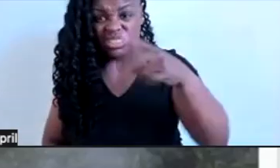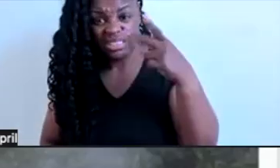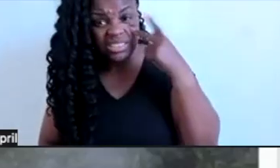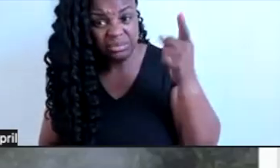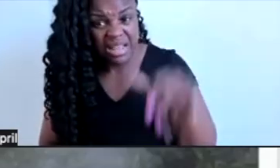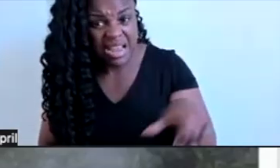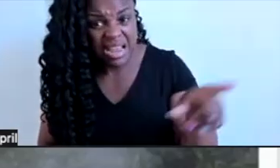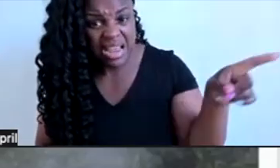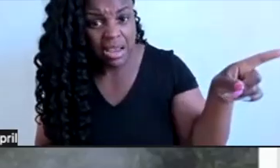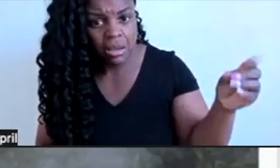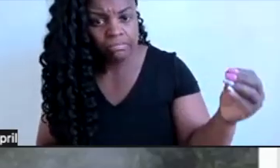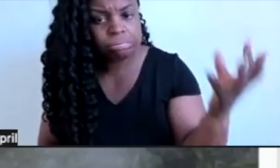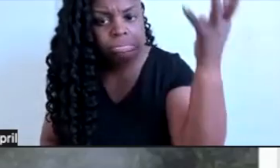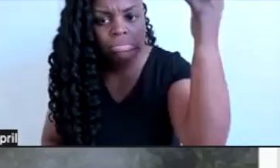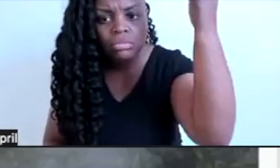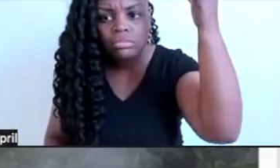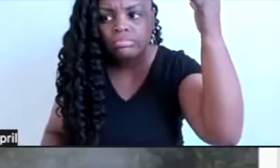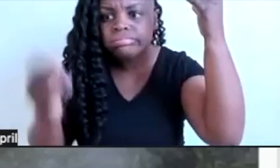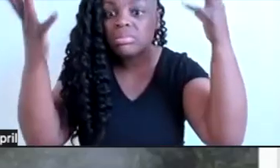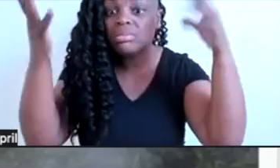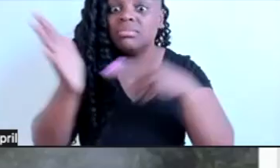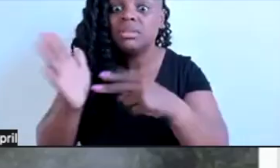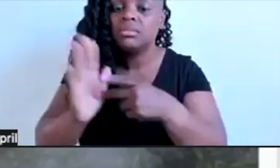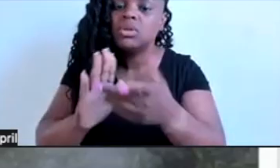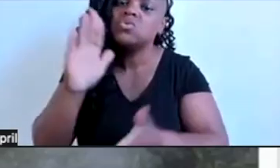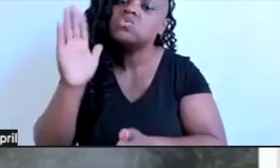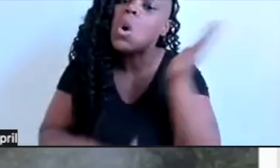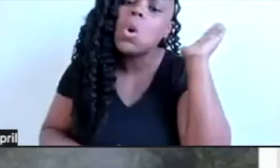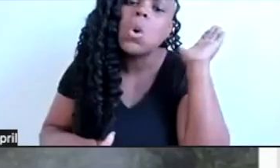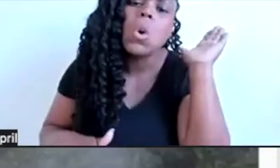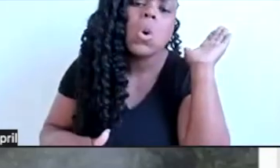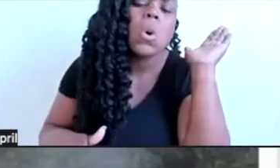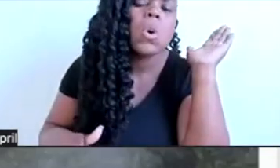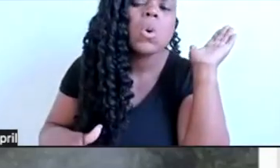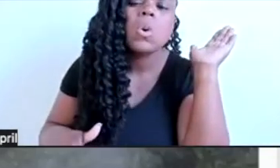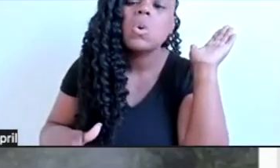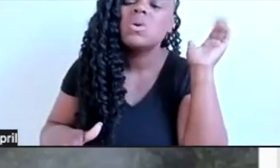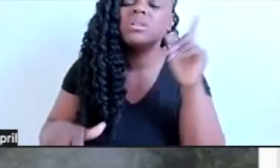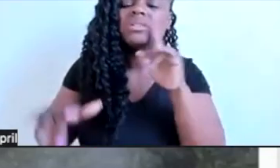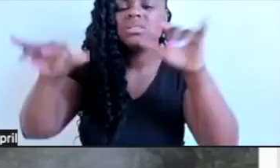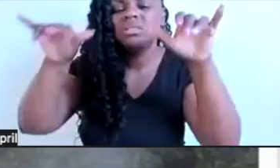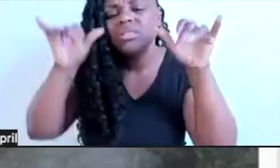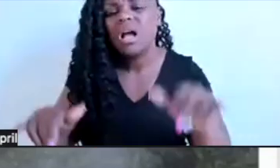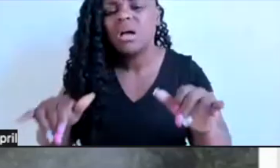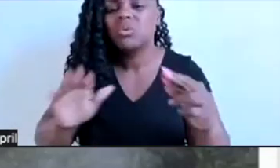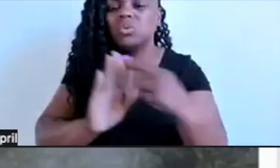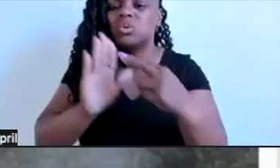evacuate immediately. The same rules apply. Any match, cigarette lighter, starting a car, flipping a